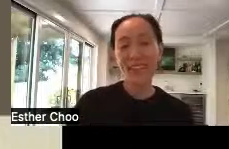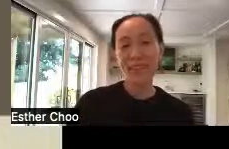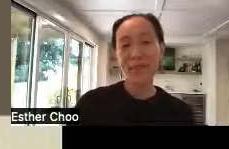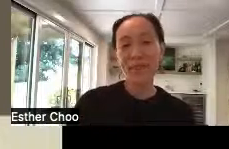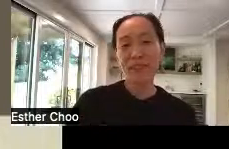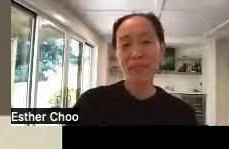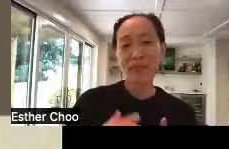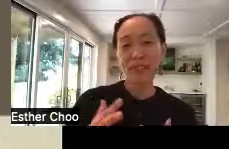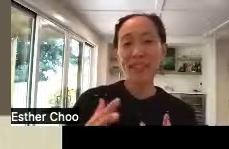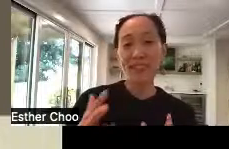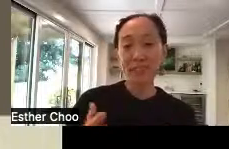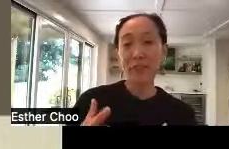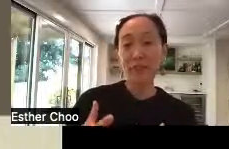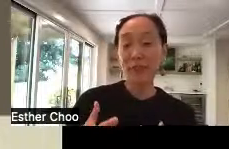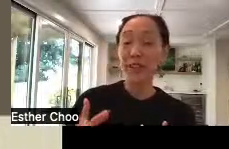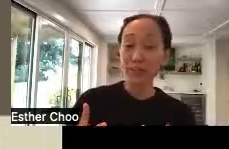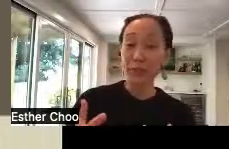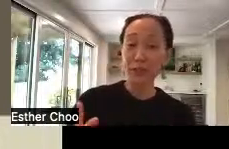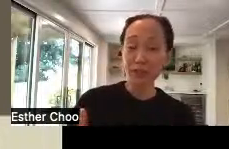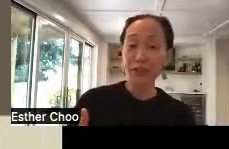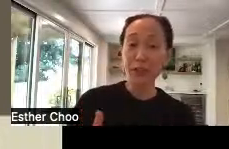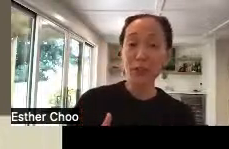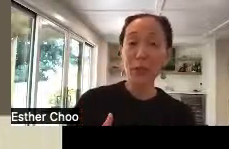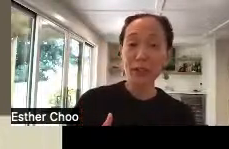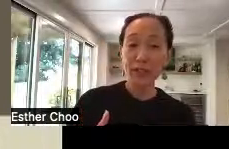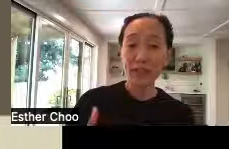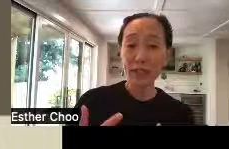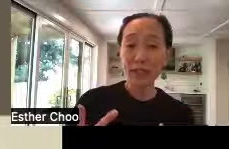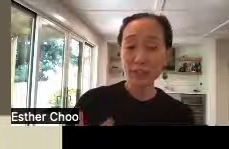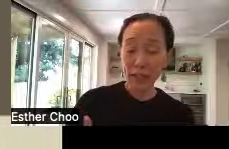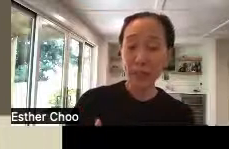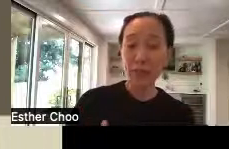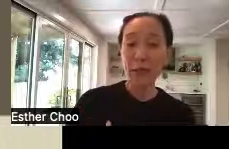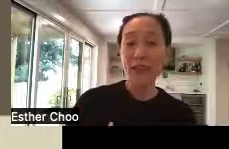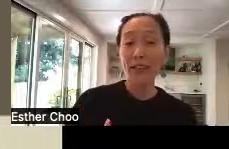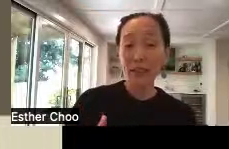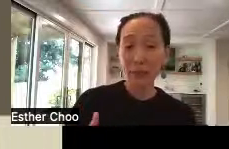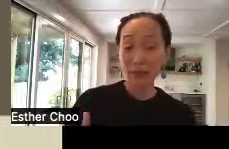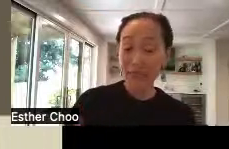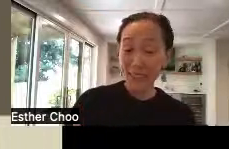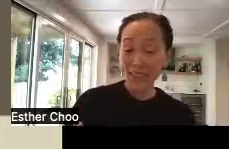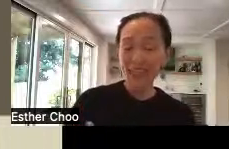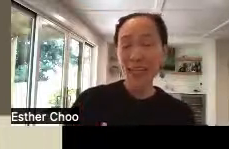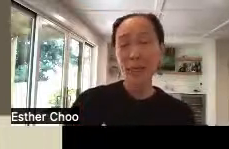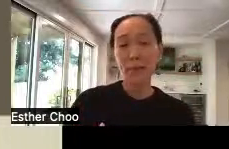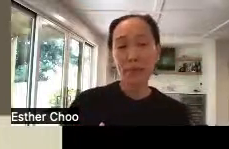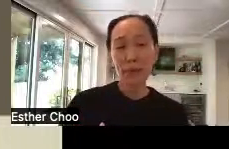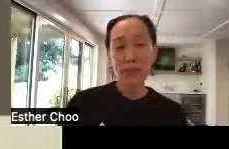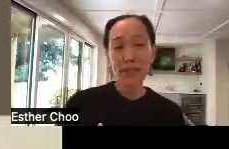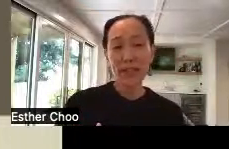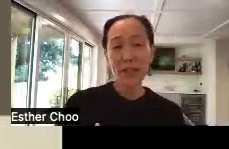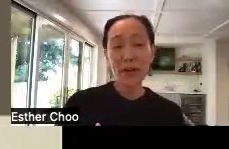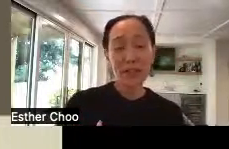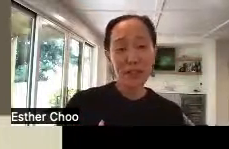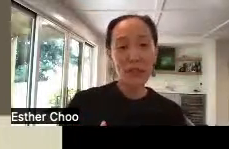process that really itself should be aligned with mission. We want to know that our data are reliable, that they're complete. You'd be